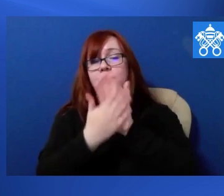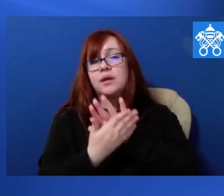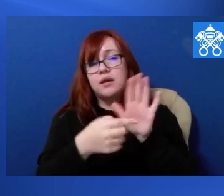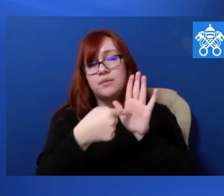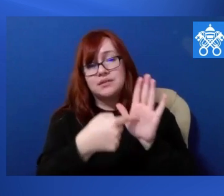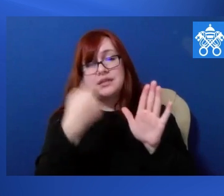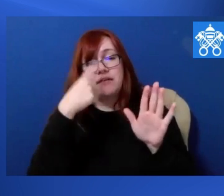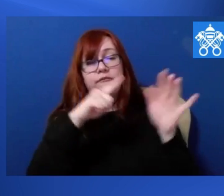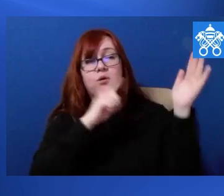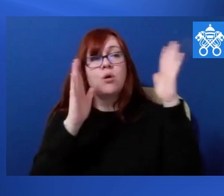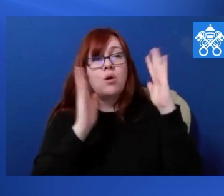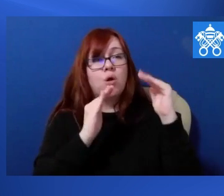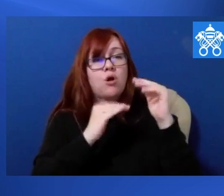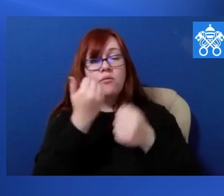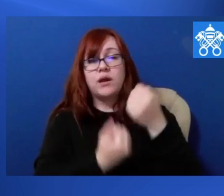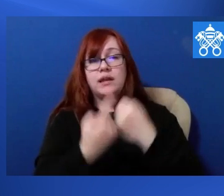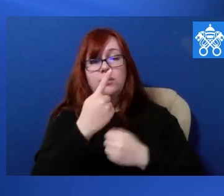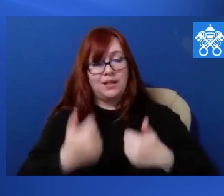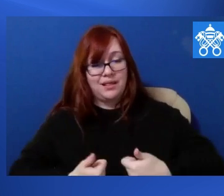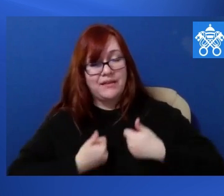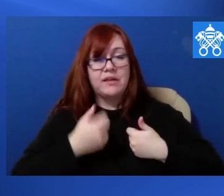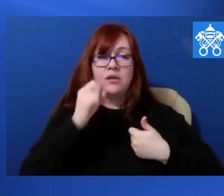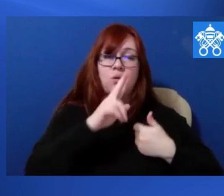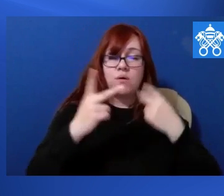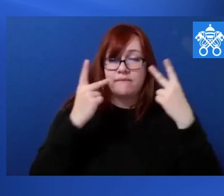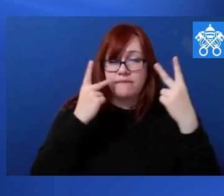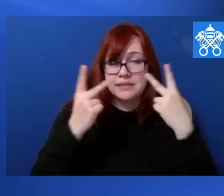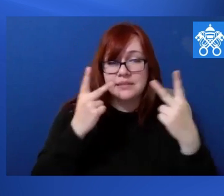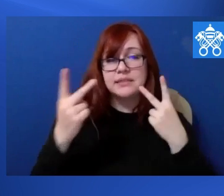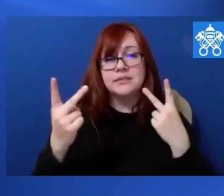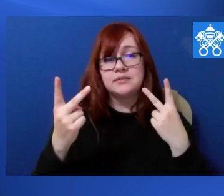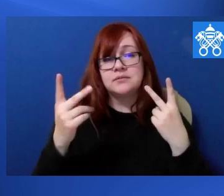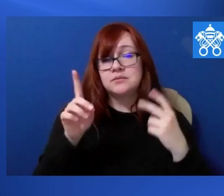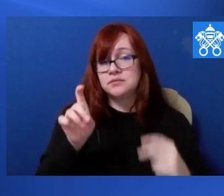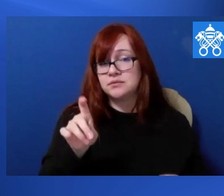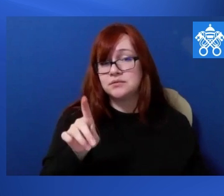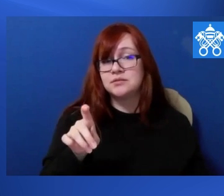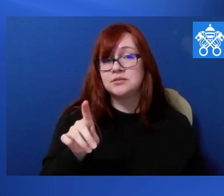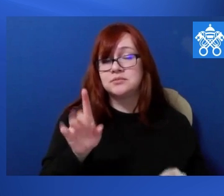those who live in it and for those who will visit it? An example,